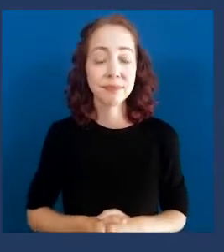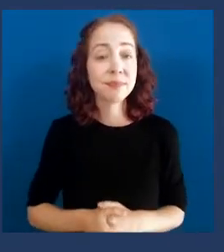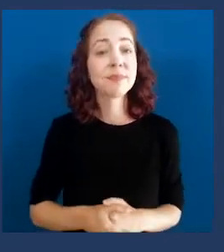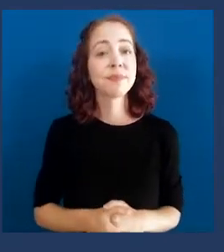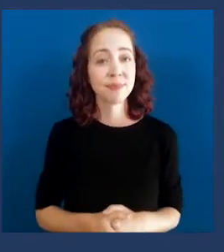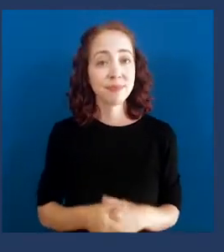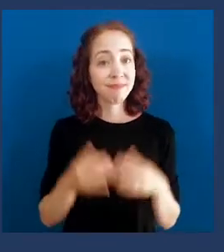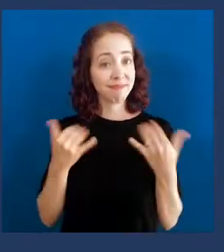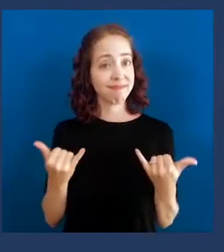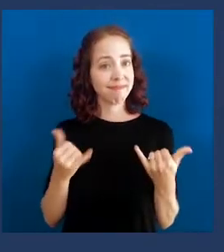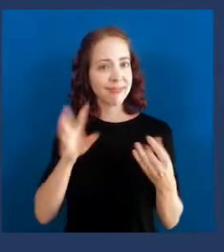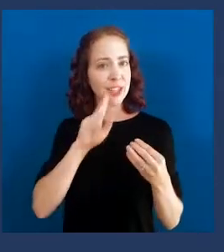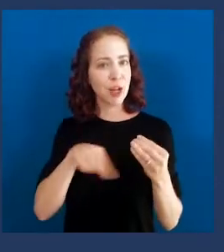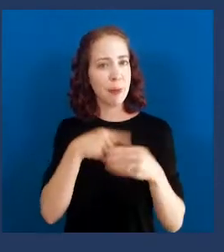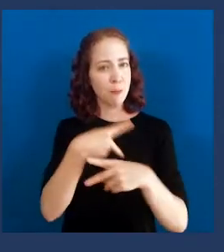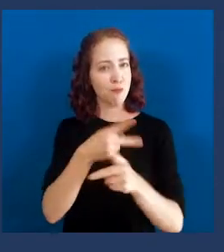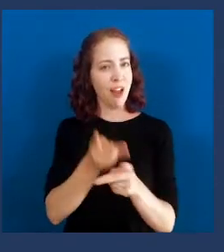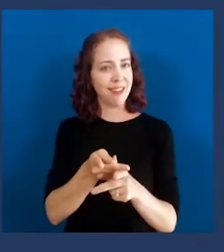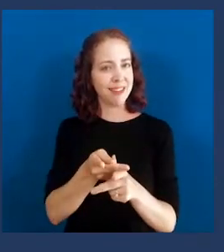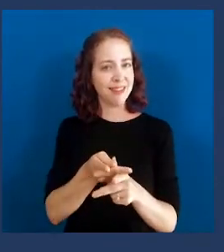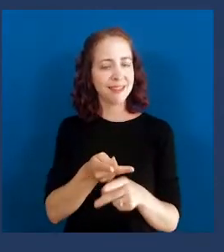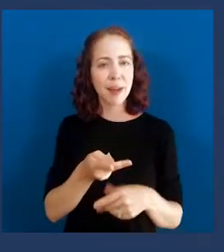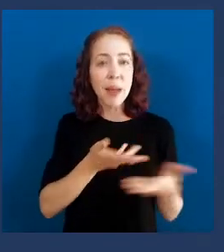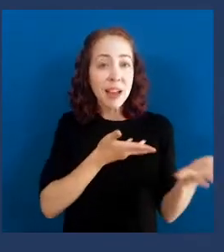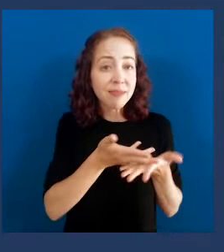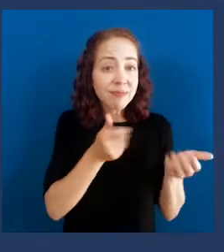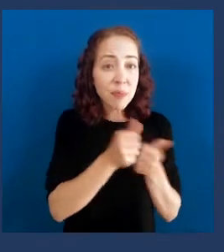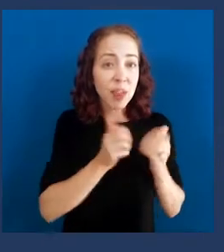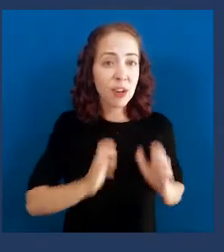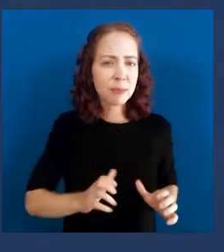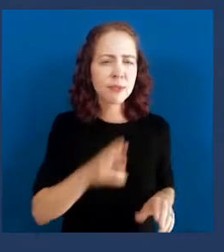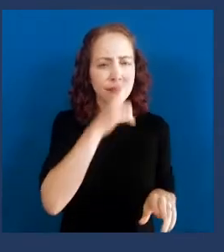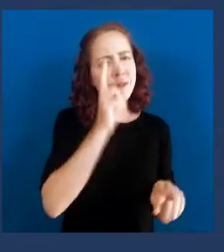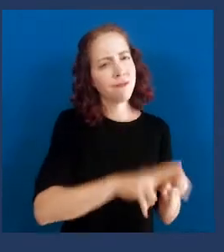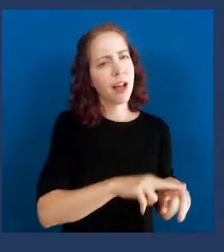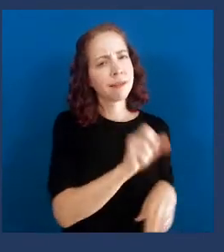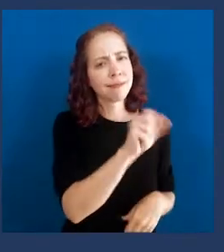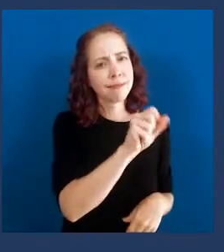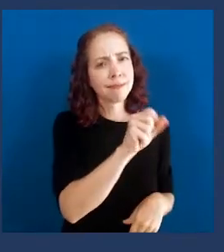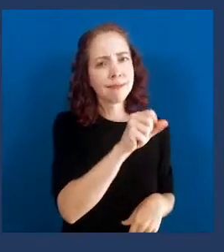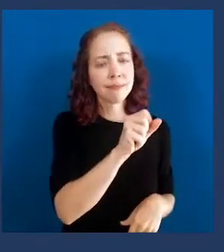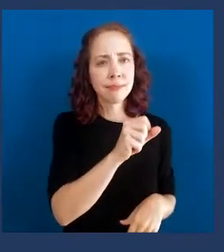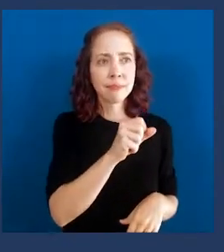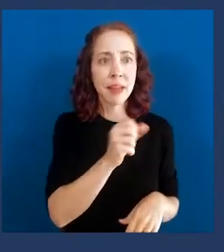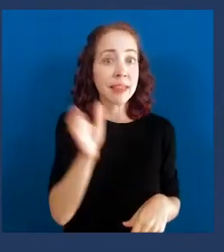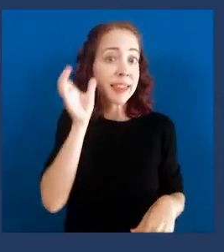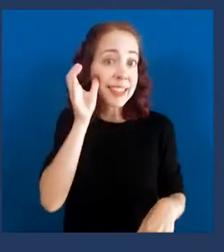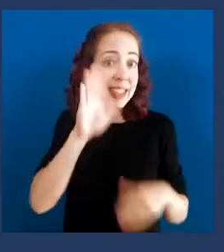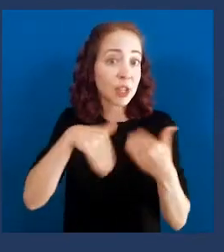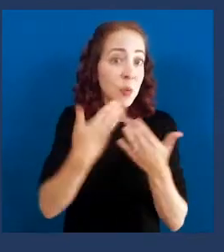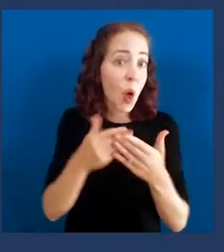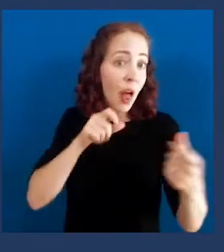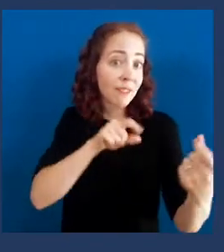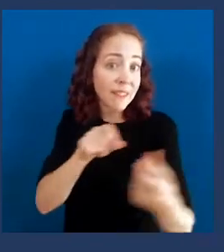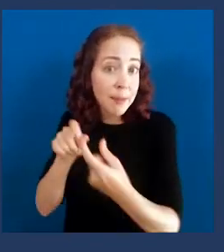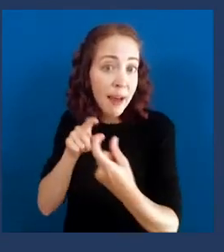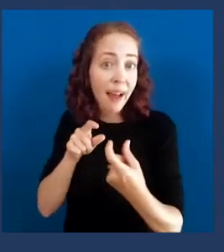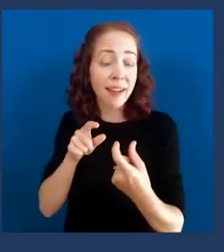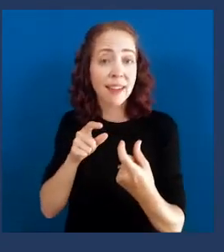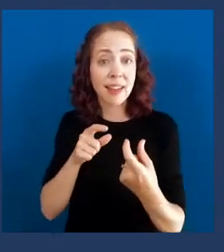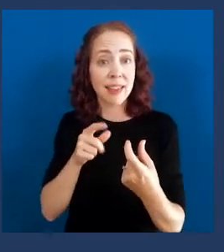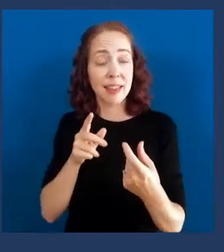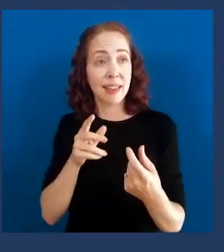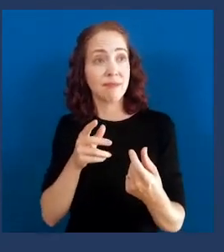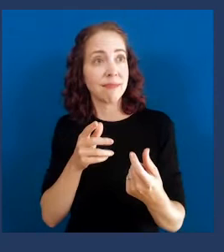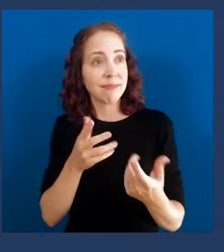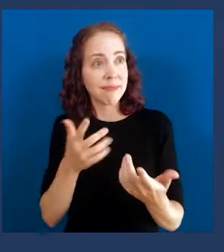Let's take a minute now to talk product. It's so fun talking to our customers. It's so fun listening to all the feedback that continues